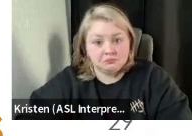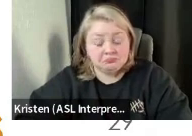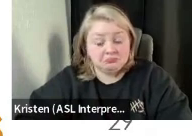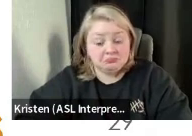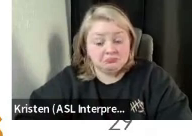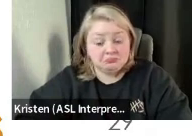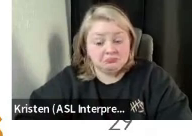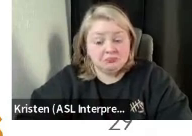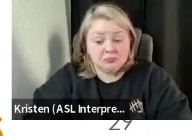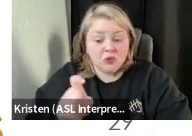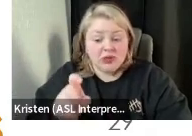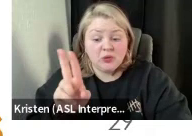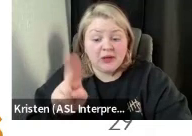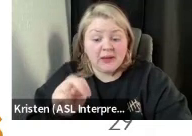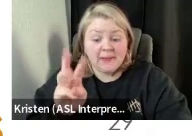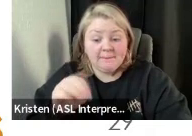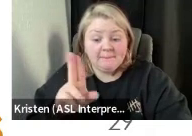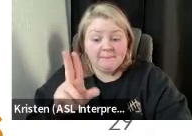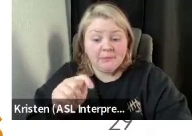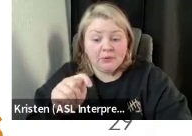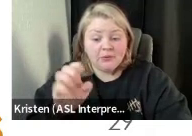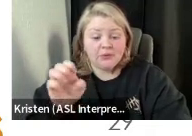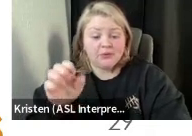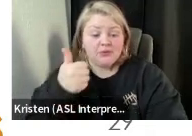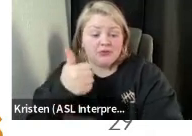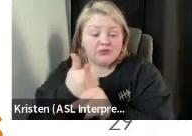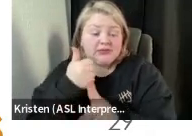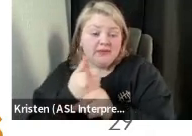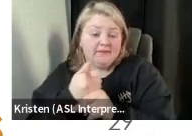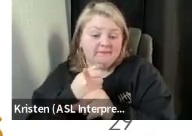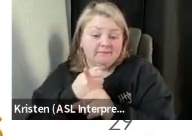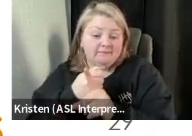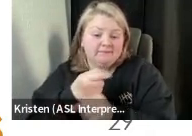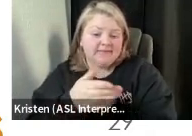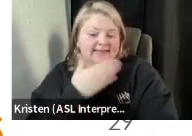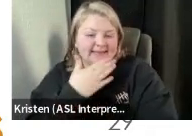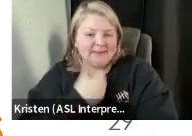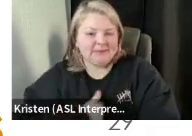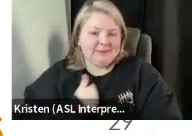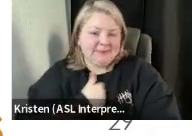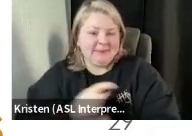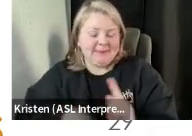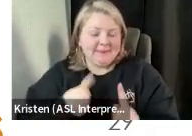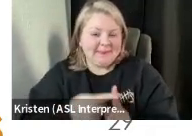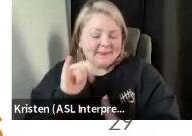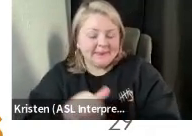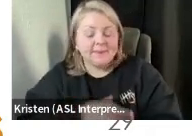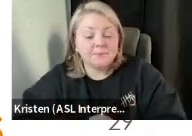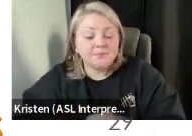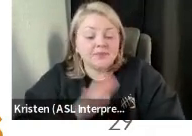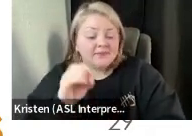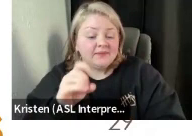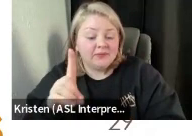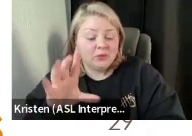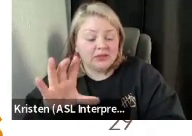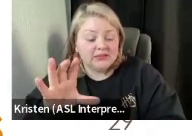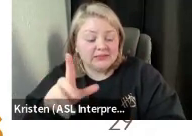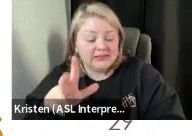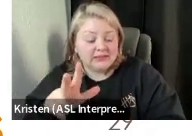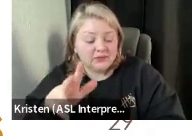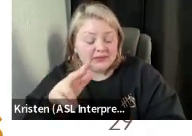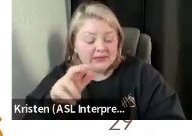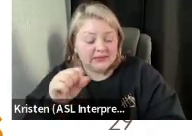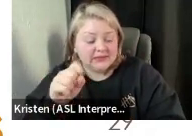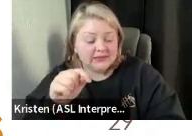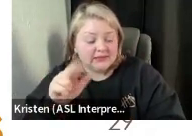Just a note, you will need to unmute yourselves as well. Thank you. Sorry about that. The 501c3 status,